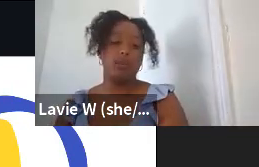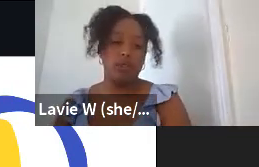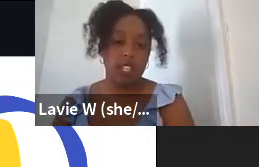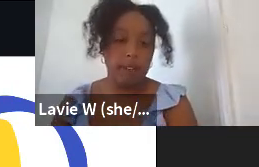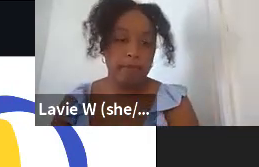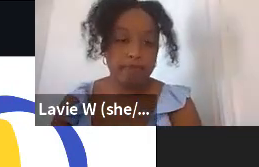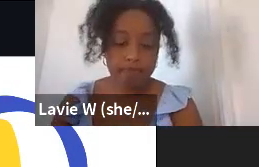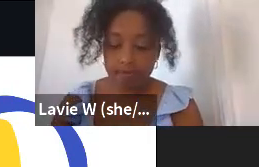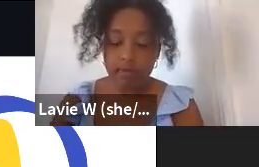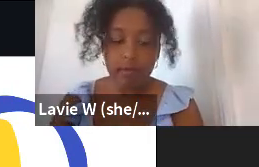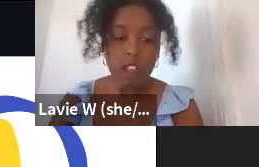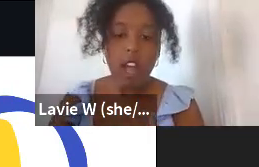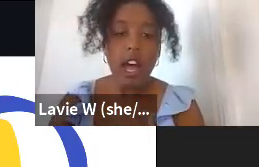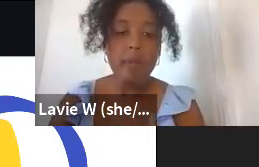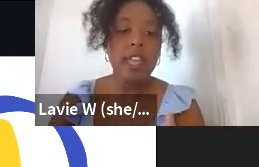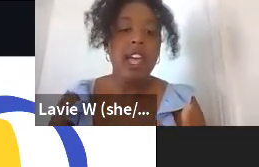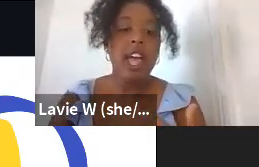local community.